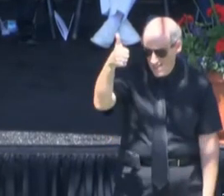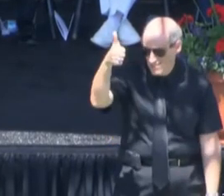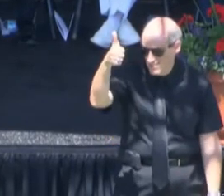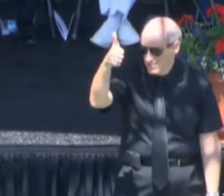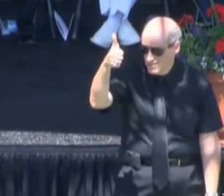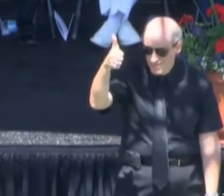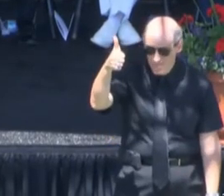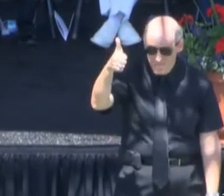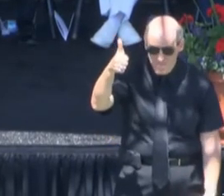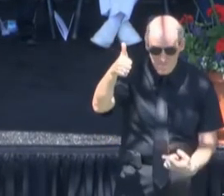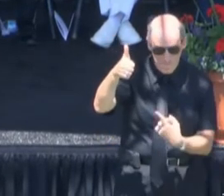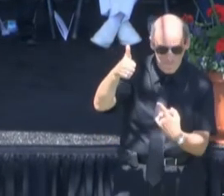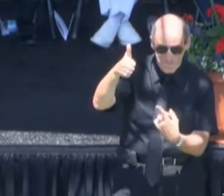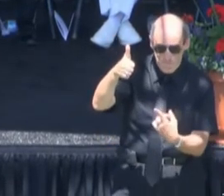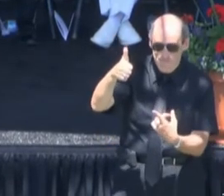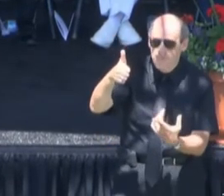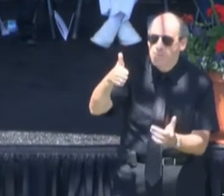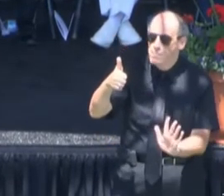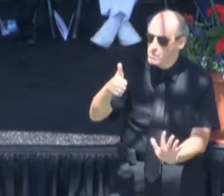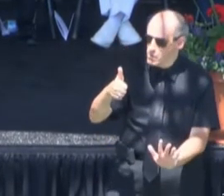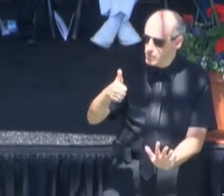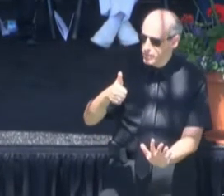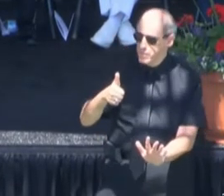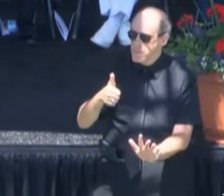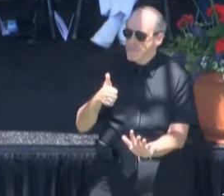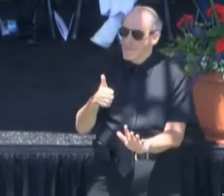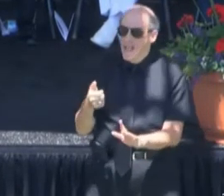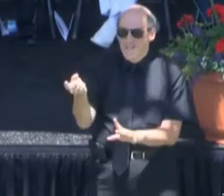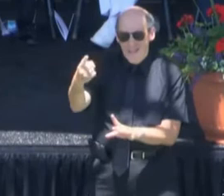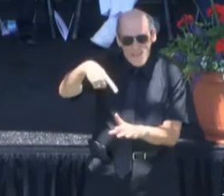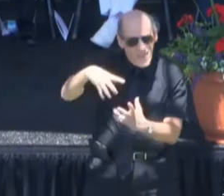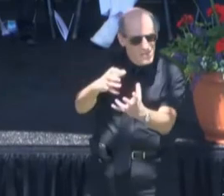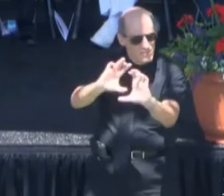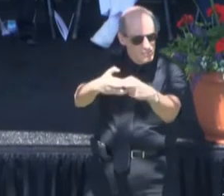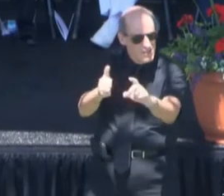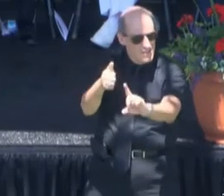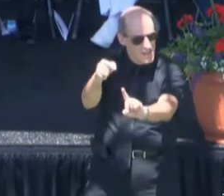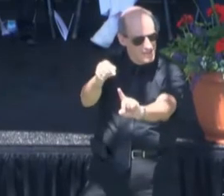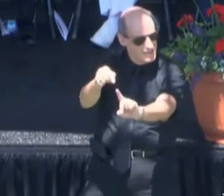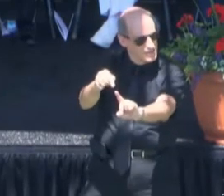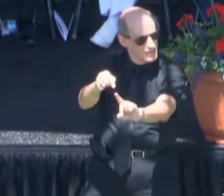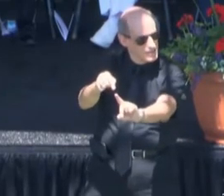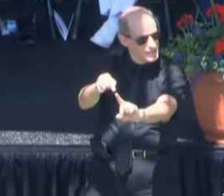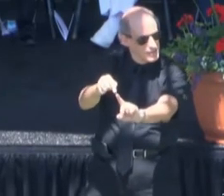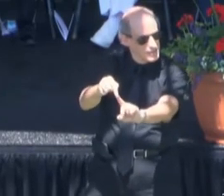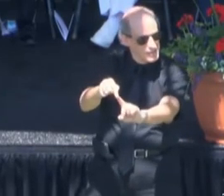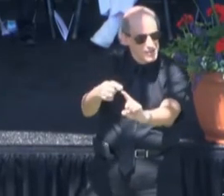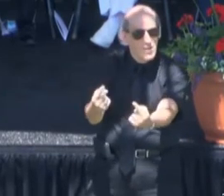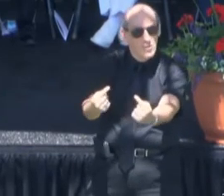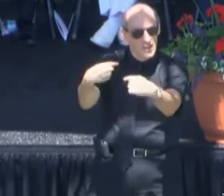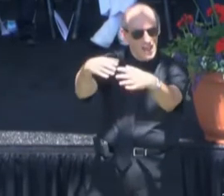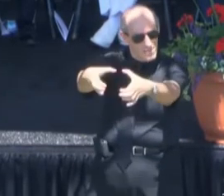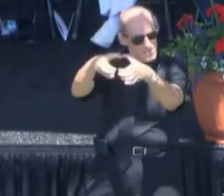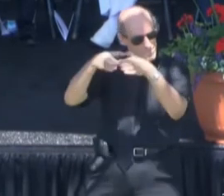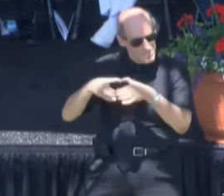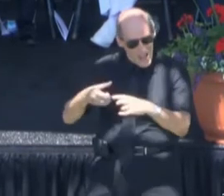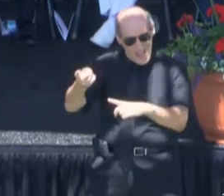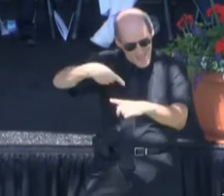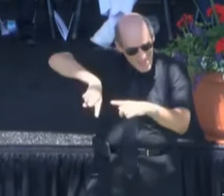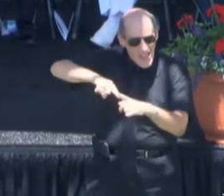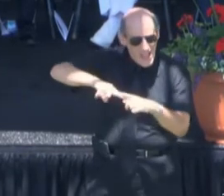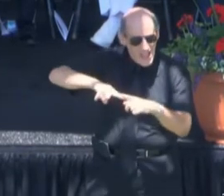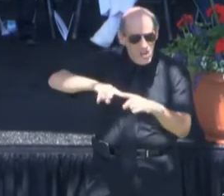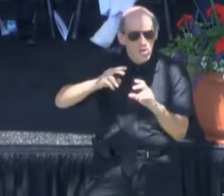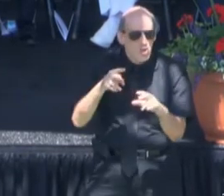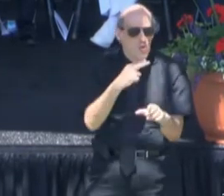came out to those ships. But it was those 10 midshipmen, right, the first 10 midshipmen that came out there, they're the ones, as you